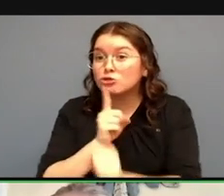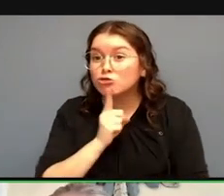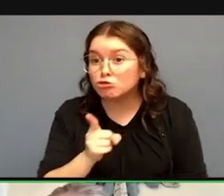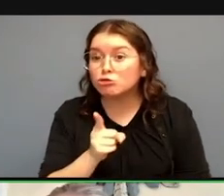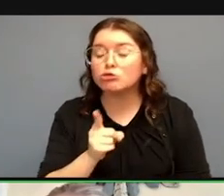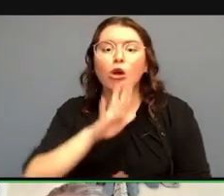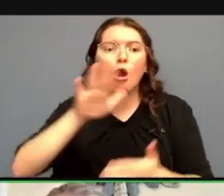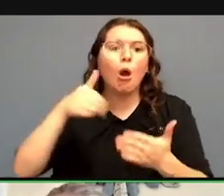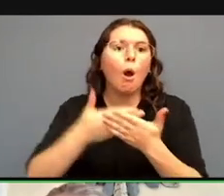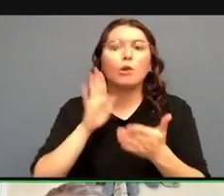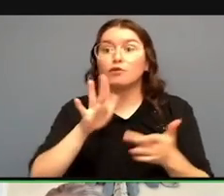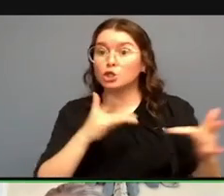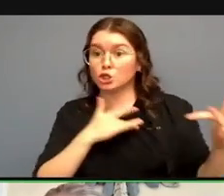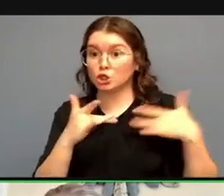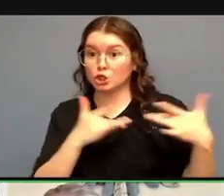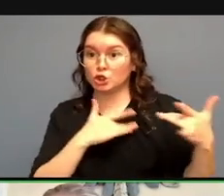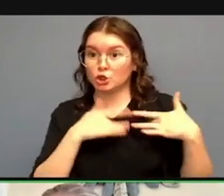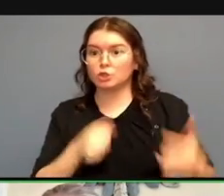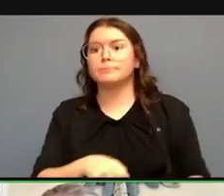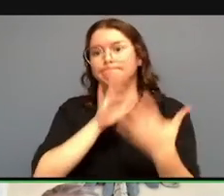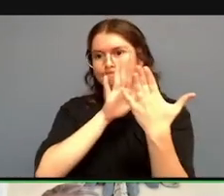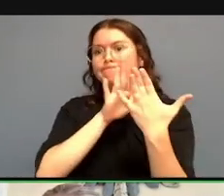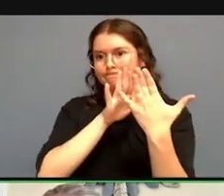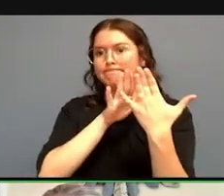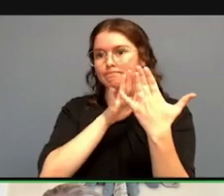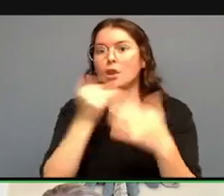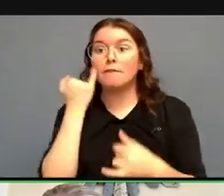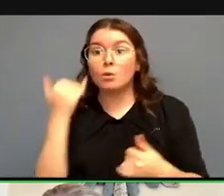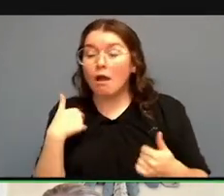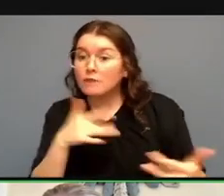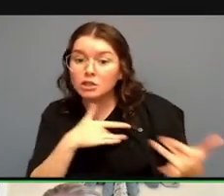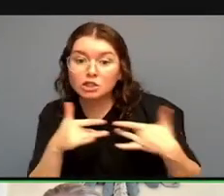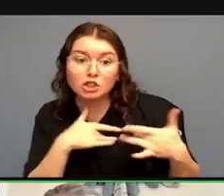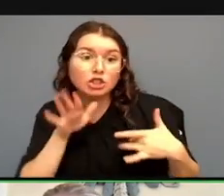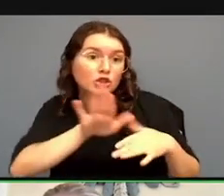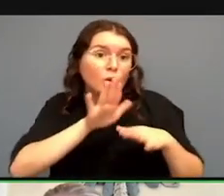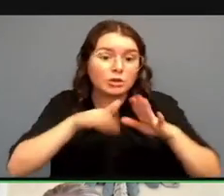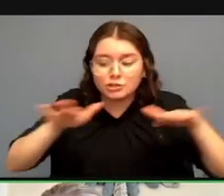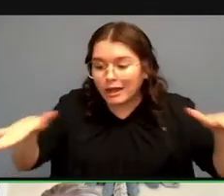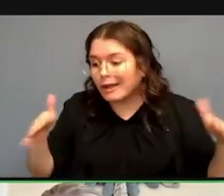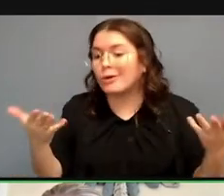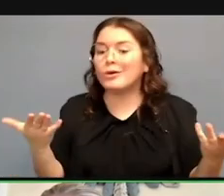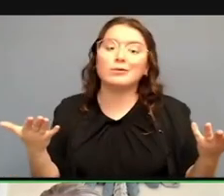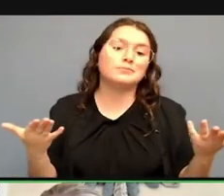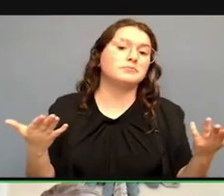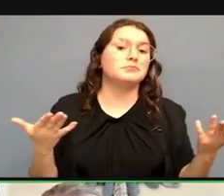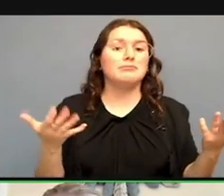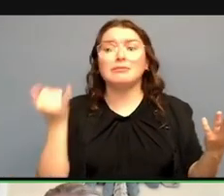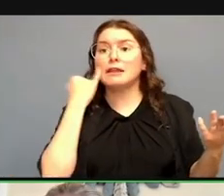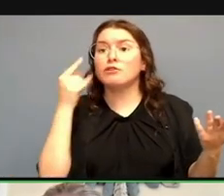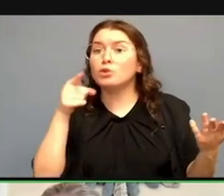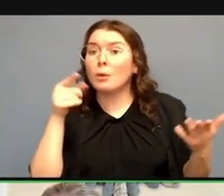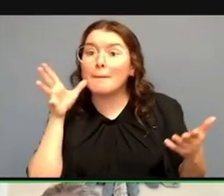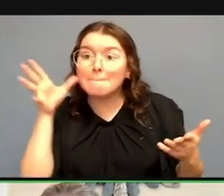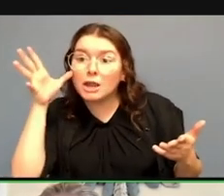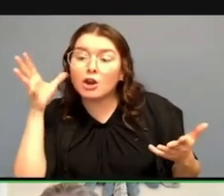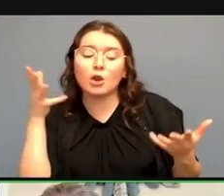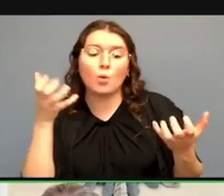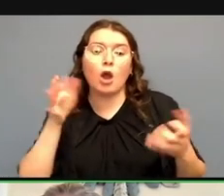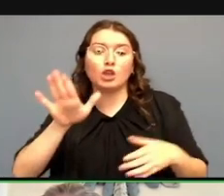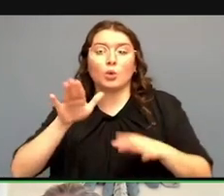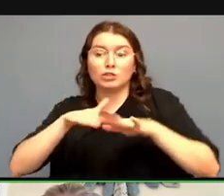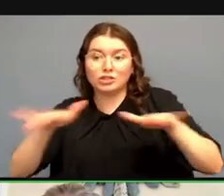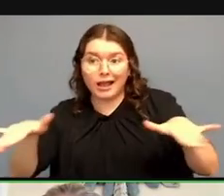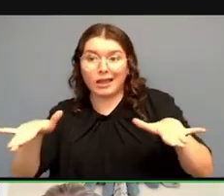your concerns are being addressed. If you have concerns that your child, if you are a parent that wants your child